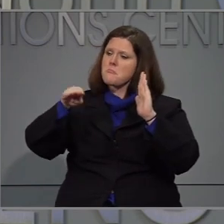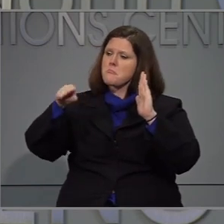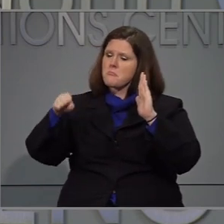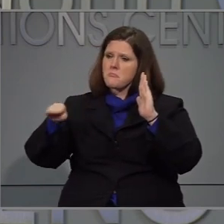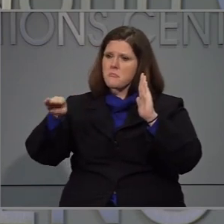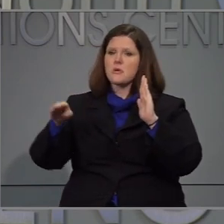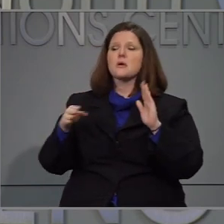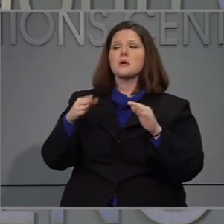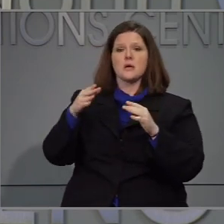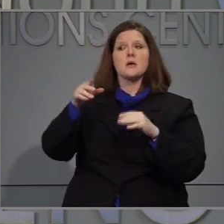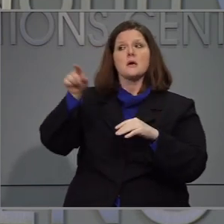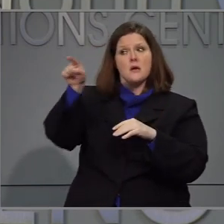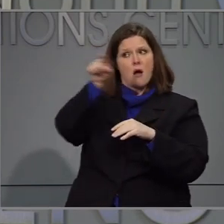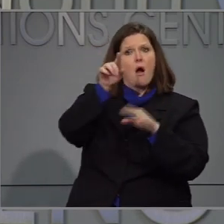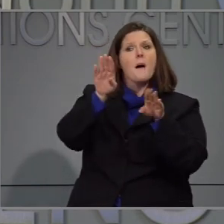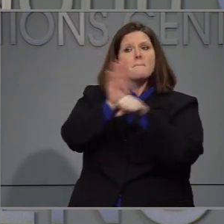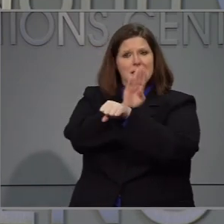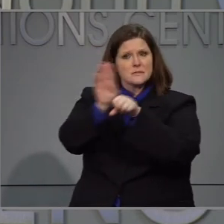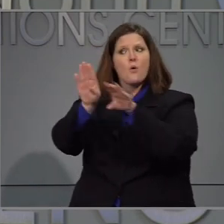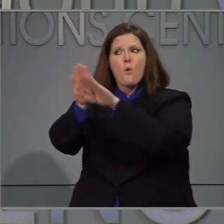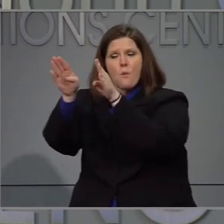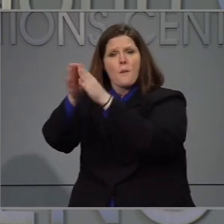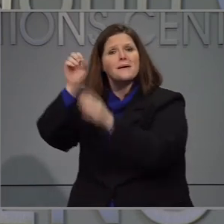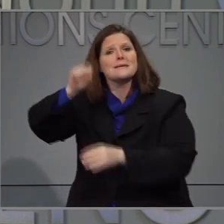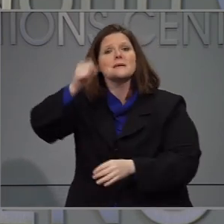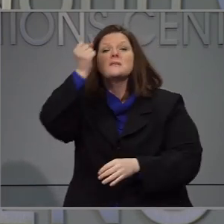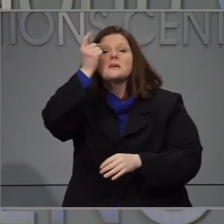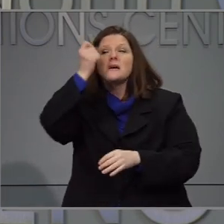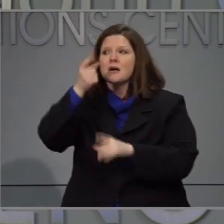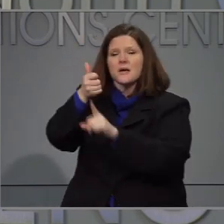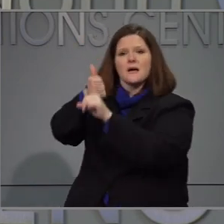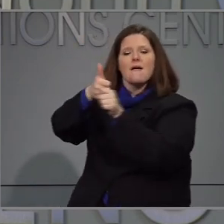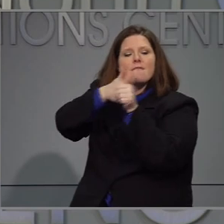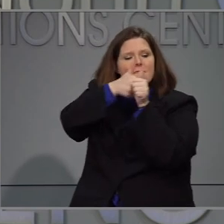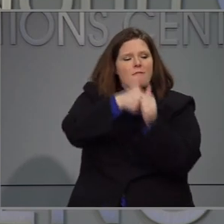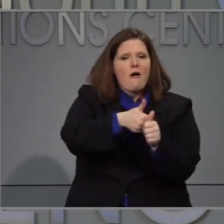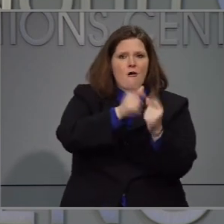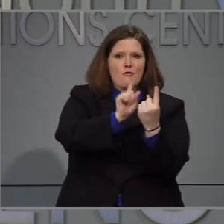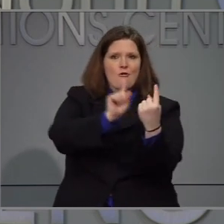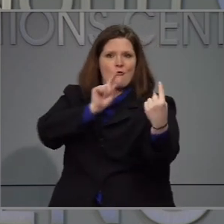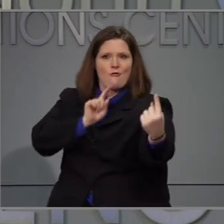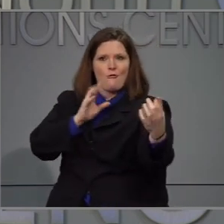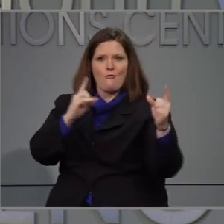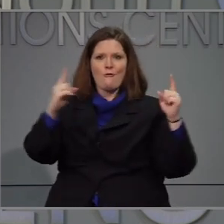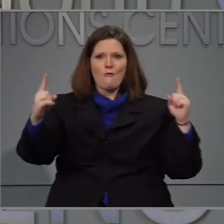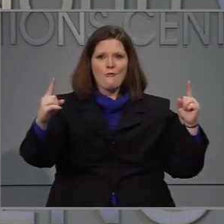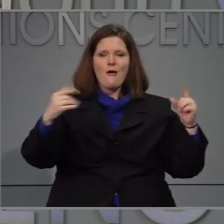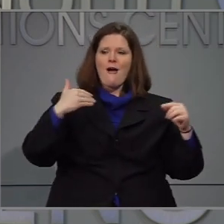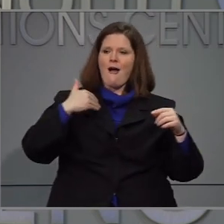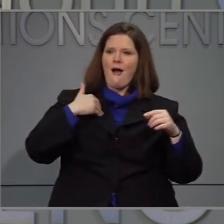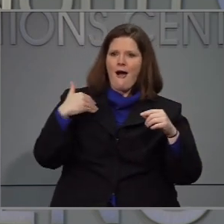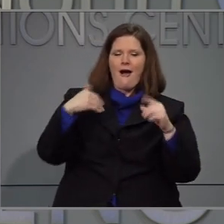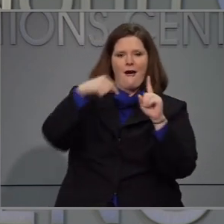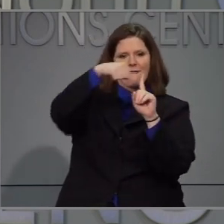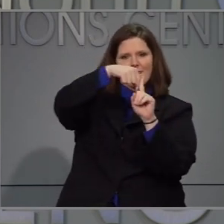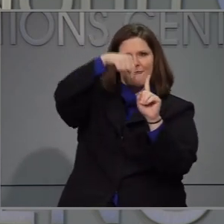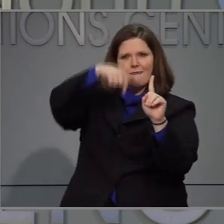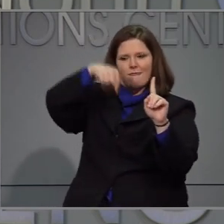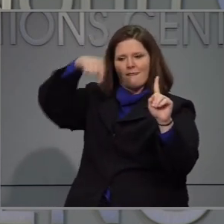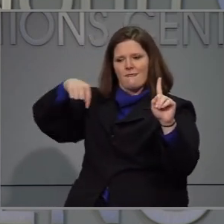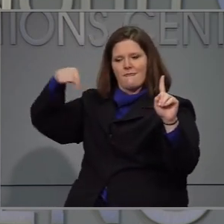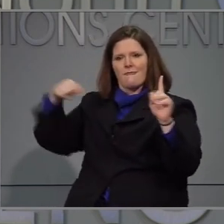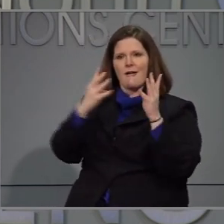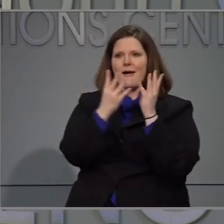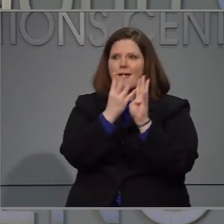a socially distant way and are doing it safely. And so I think that's positive. I have concerns when